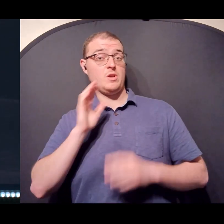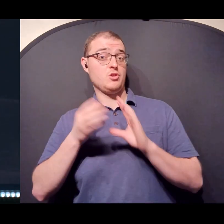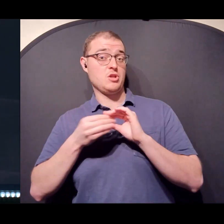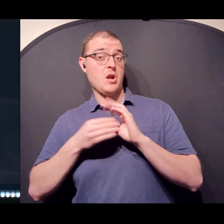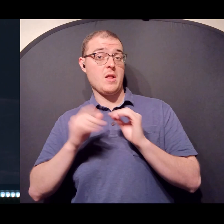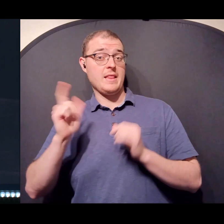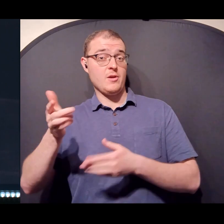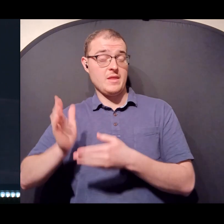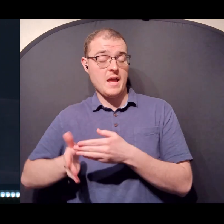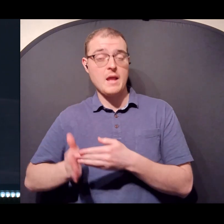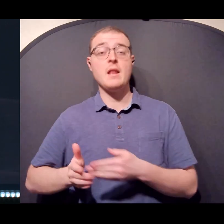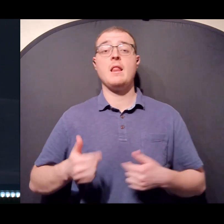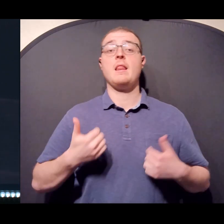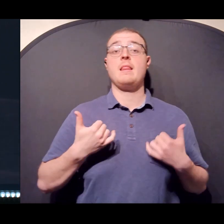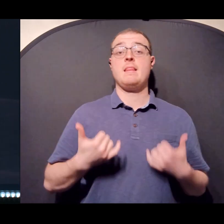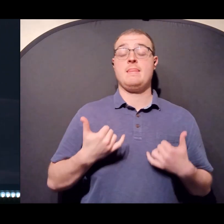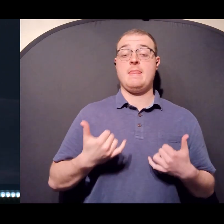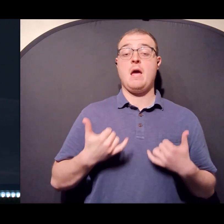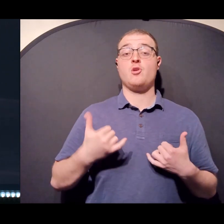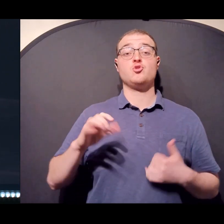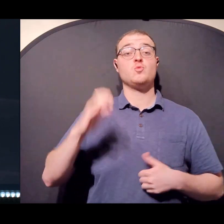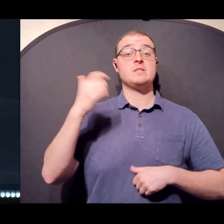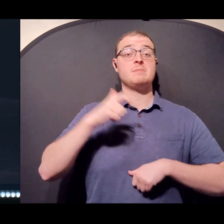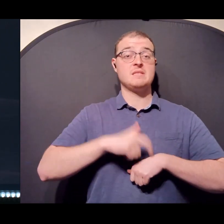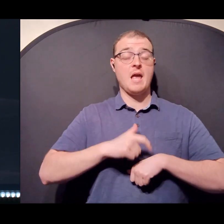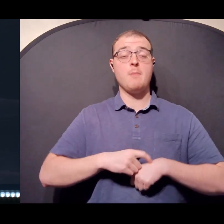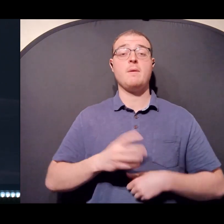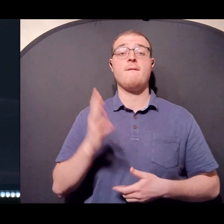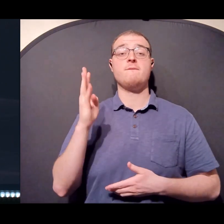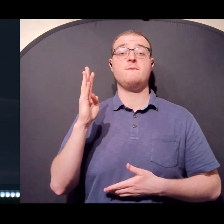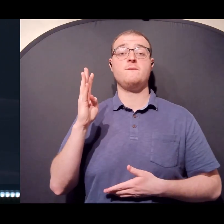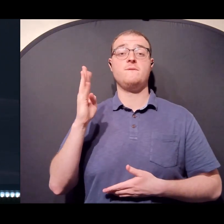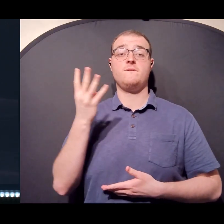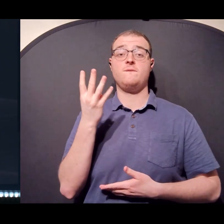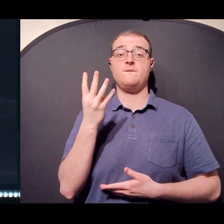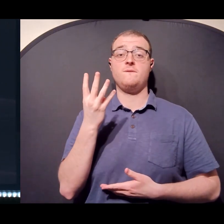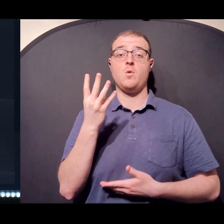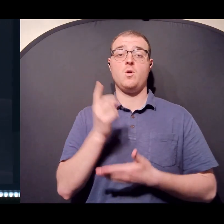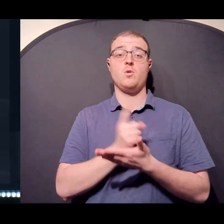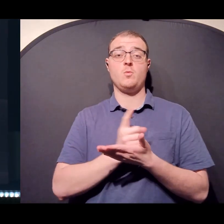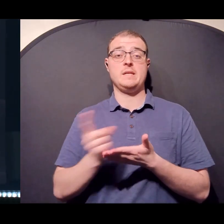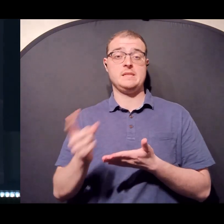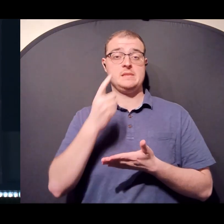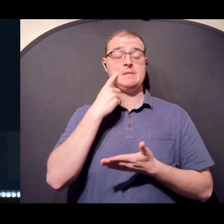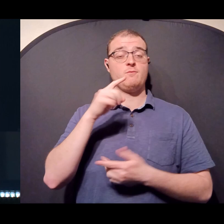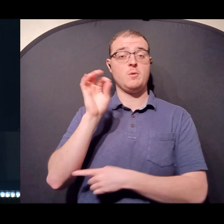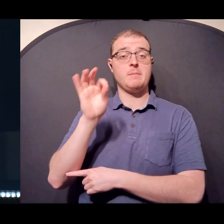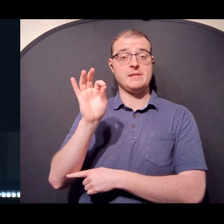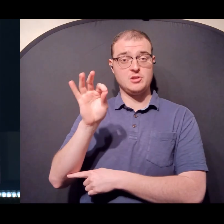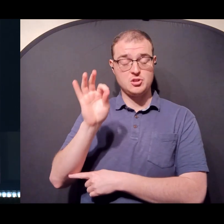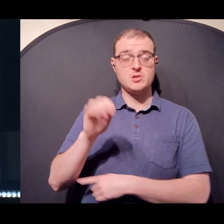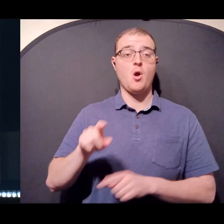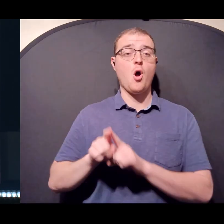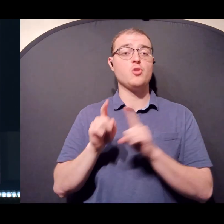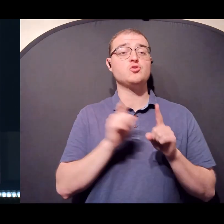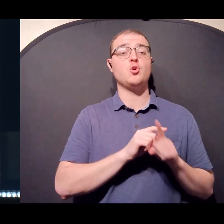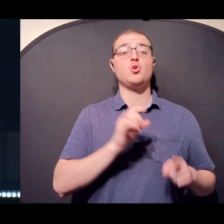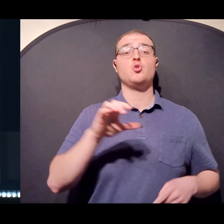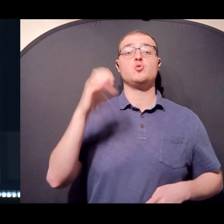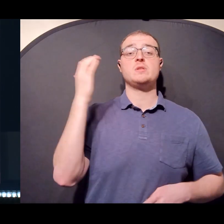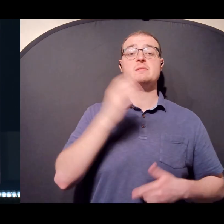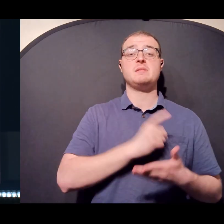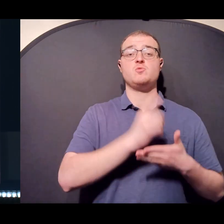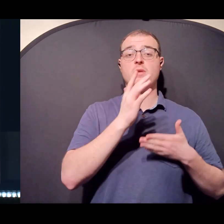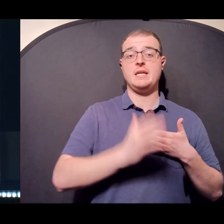end. But this is the Christmas season, and we're going to do 4 weeks of messages in this series. I'll tell you about in a second. But then we have the Christmas weekend